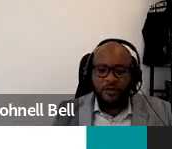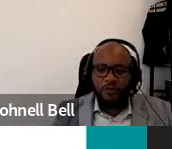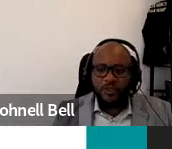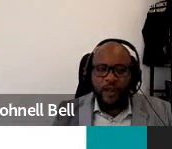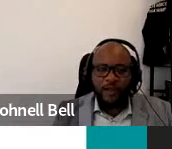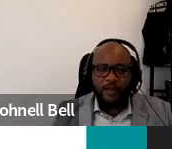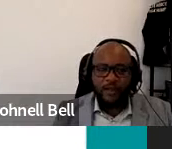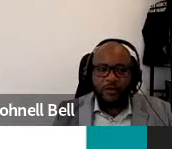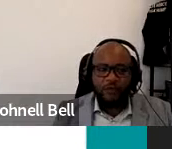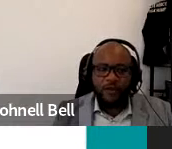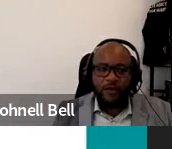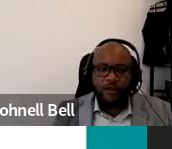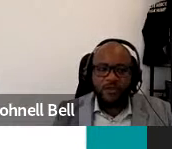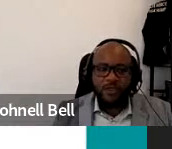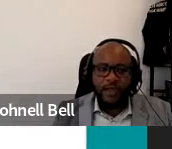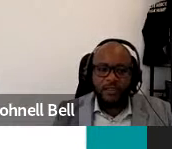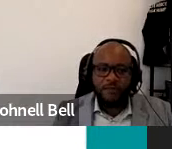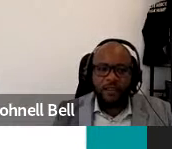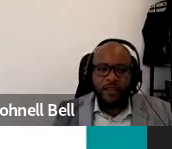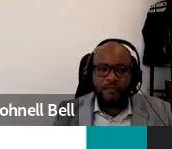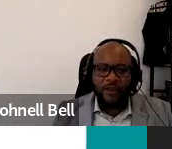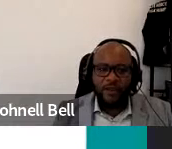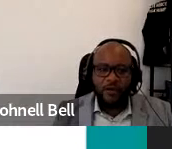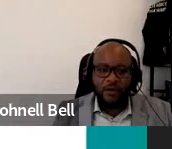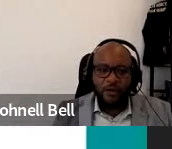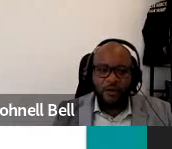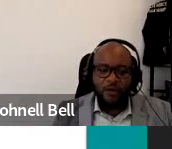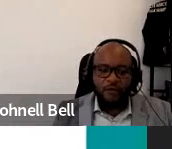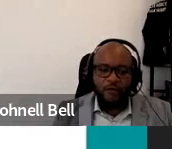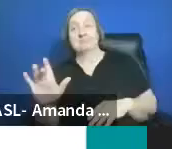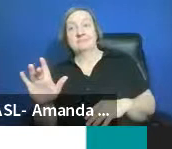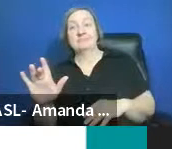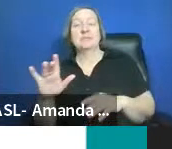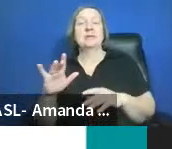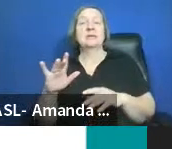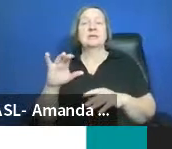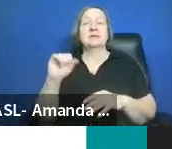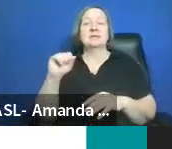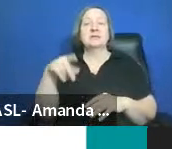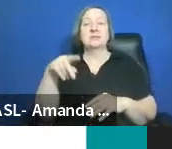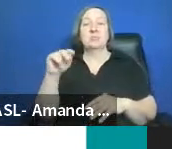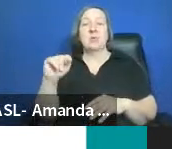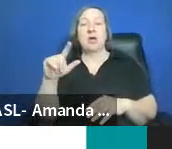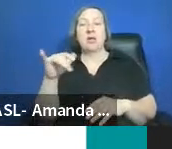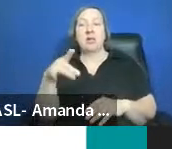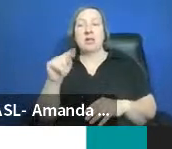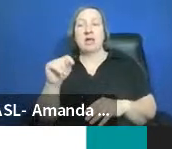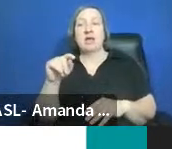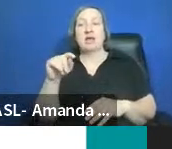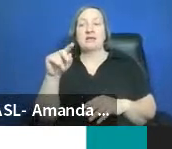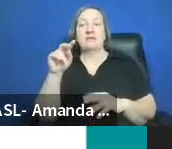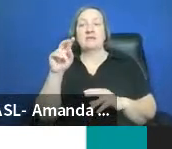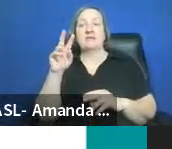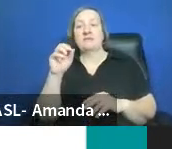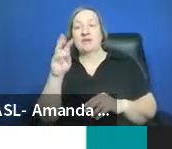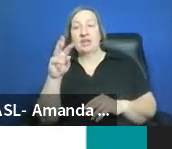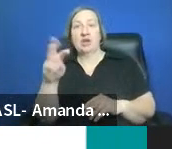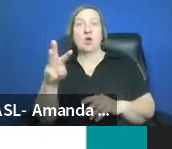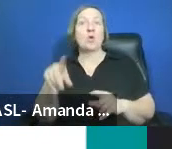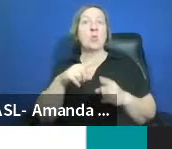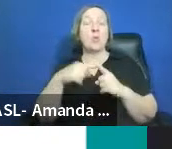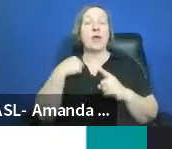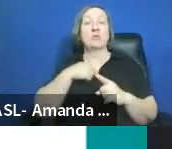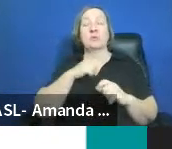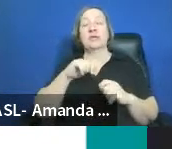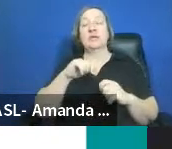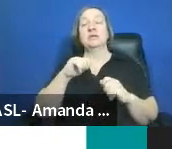always visible, please right-click their video and select Spotlight Video. For those watching on YouTube, when we screen share, you will be able